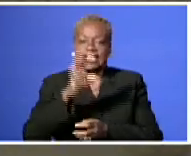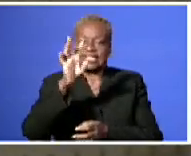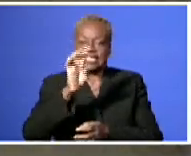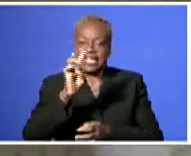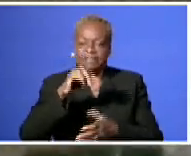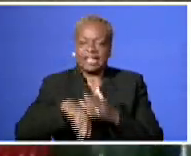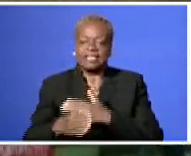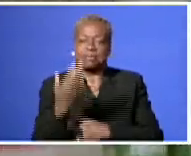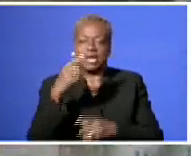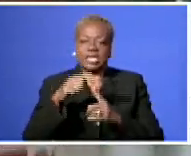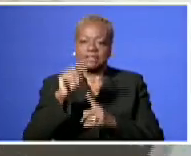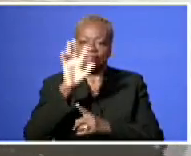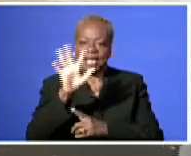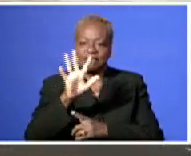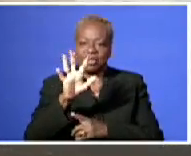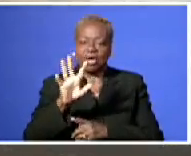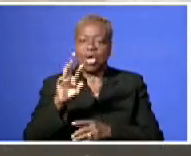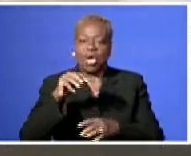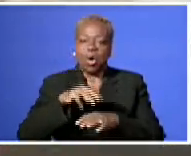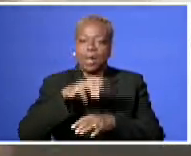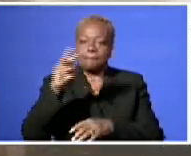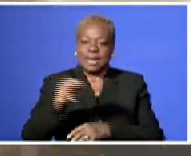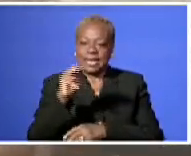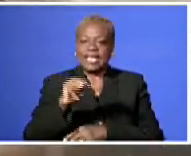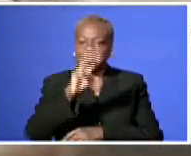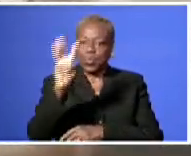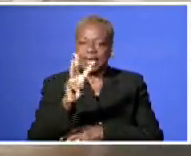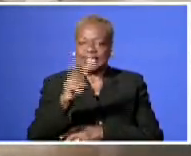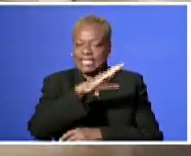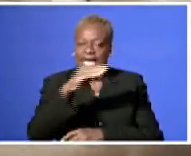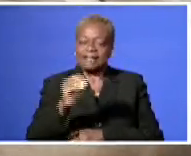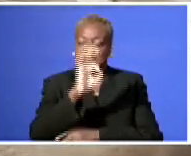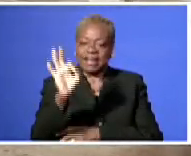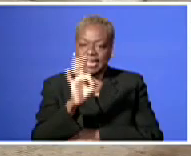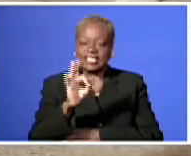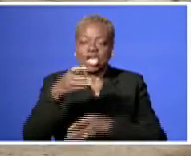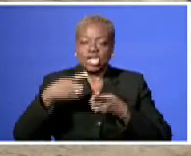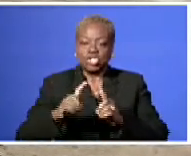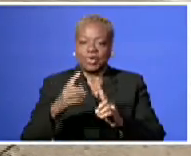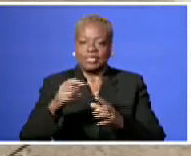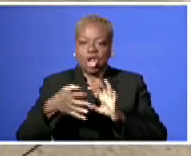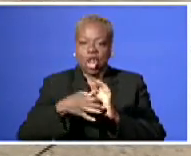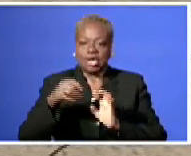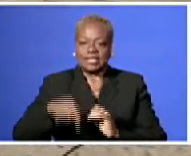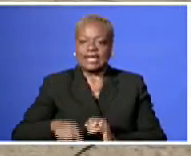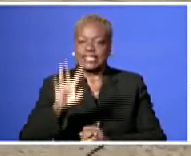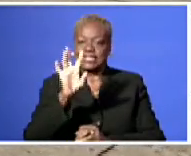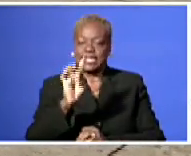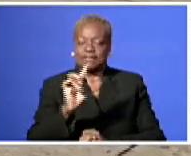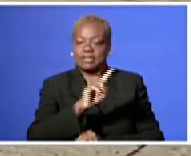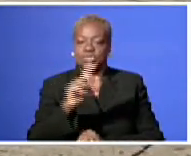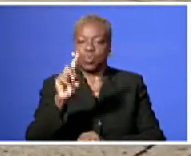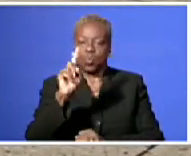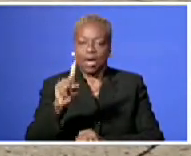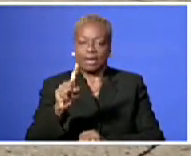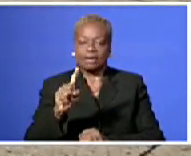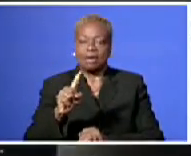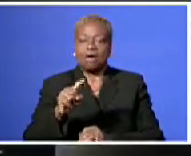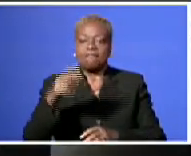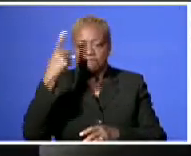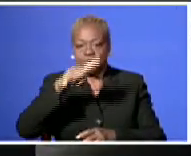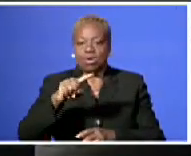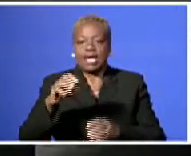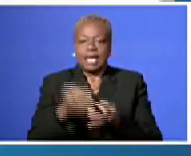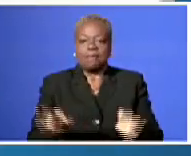a.m. to 5 p.m. Mondays, Wednesdays, and Fridays during the national lockdown, and 7 a.m. to 1 p.m. on Saturdays for